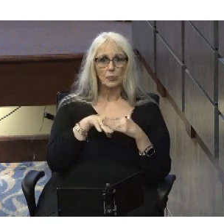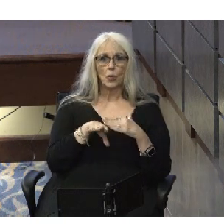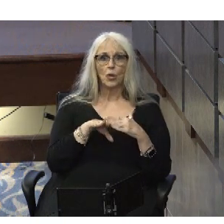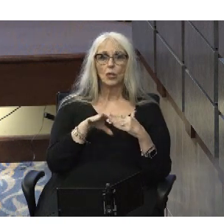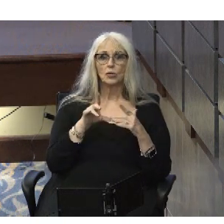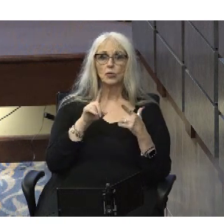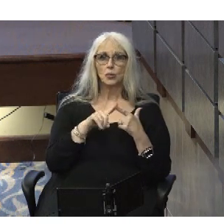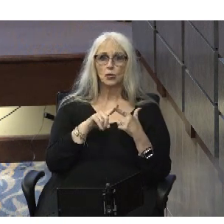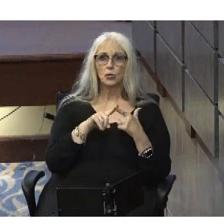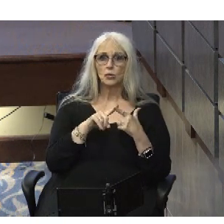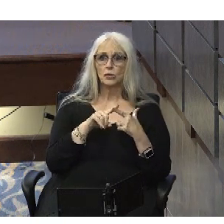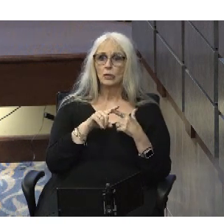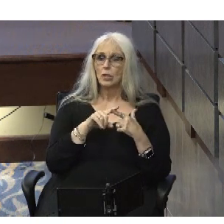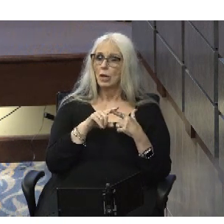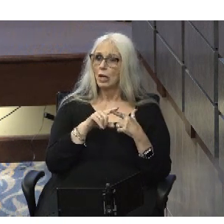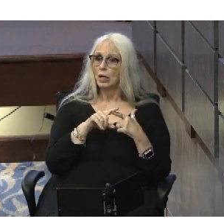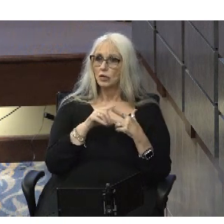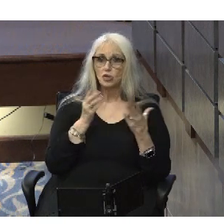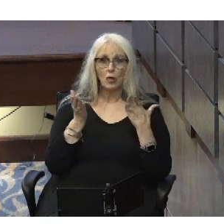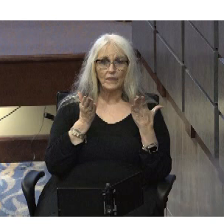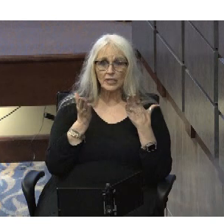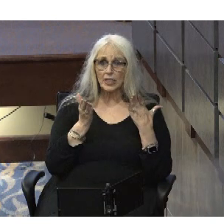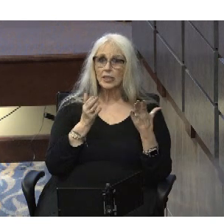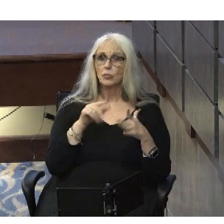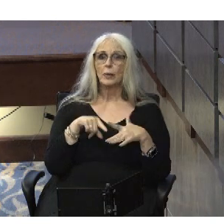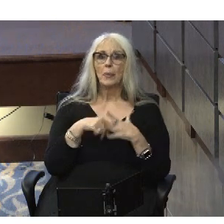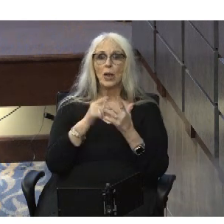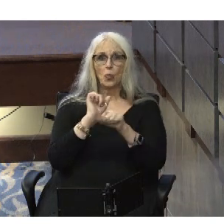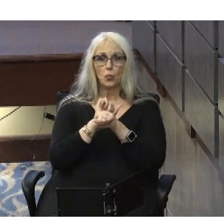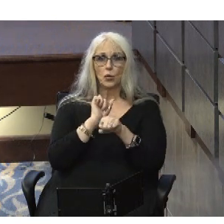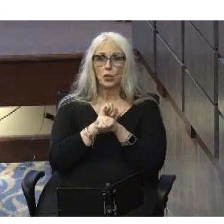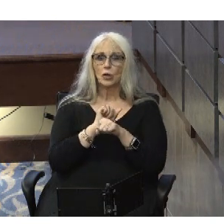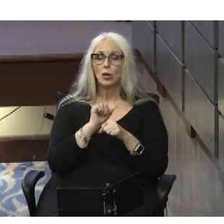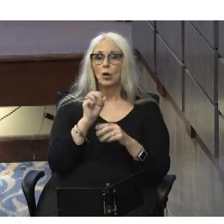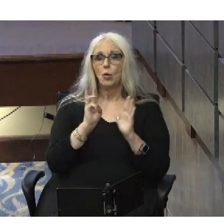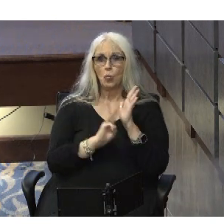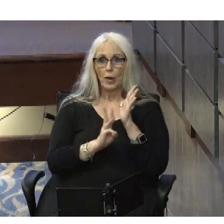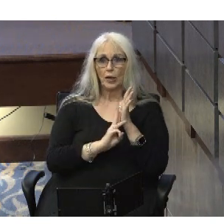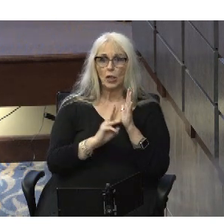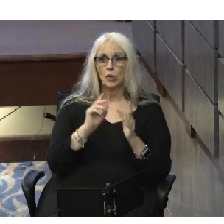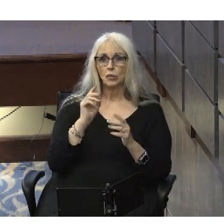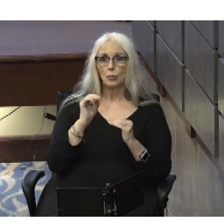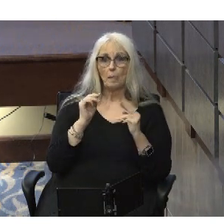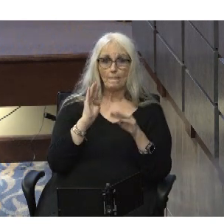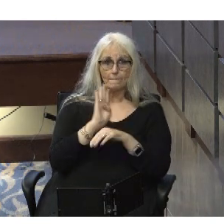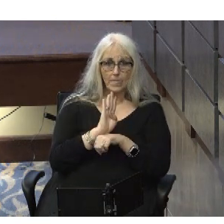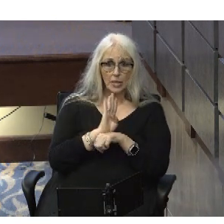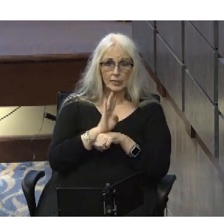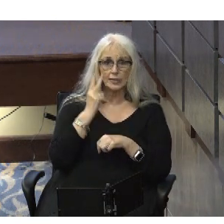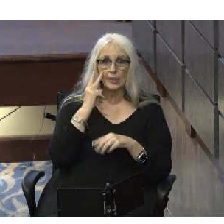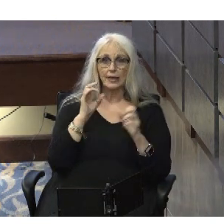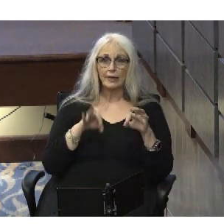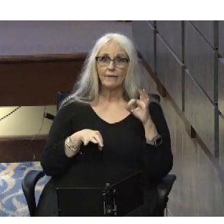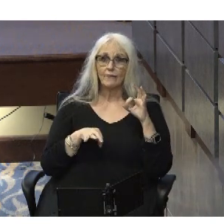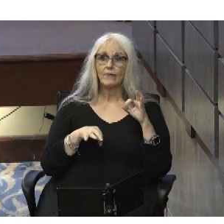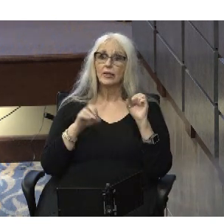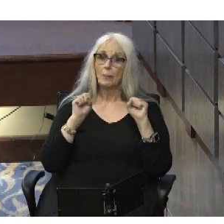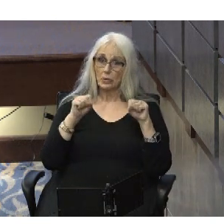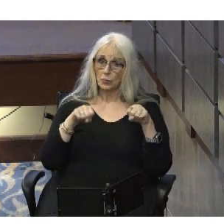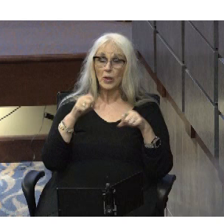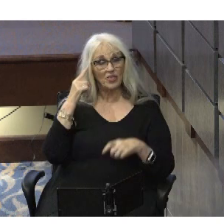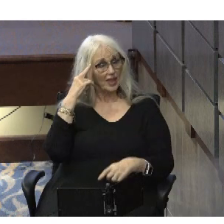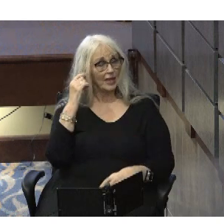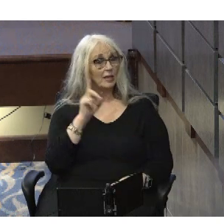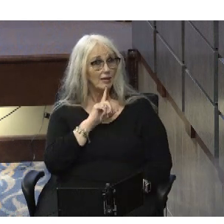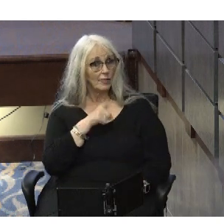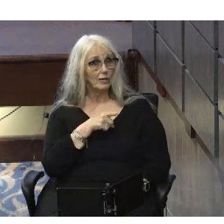essential partnering services. We've already begun working with Waco Transit to be able to see if it's possible, and we think it is, to get